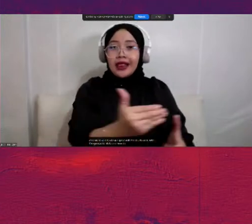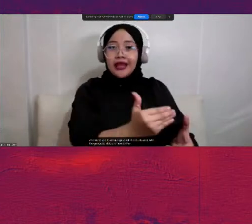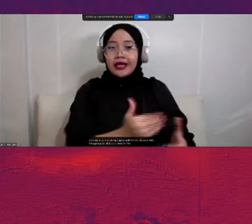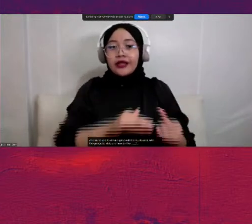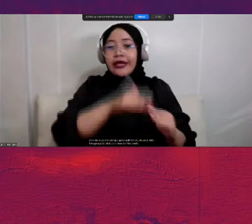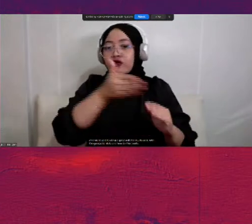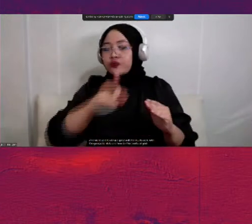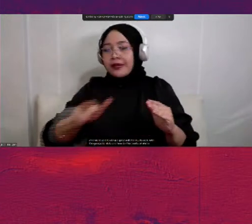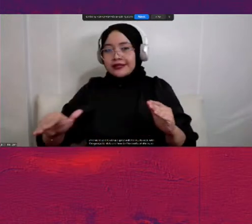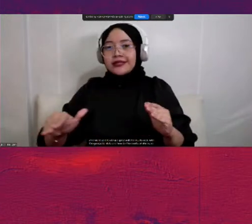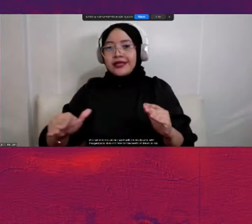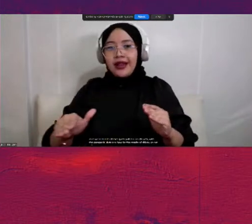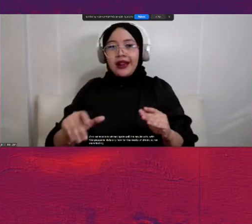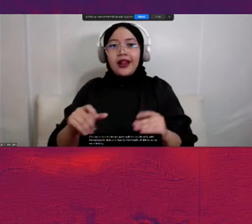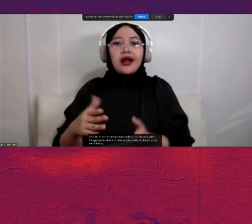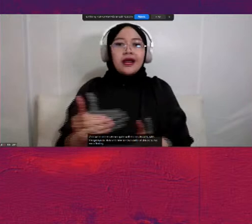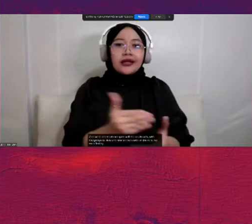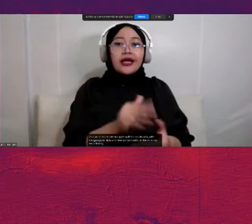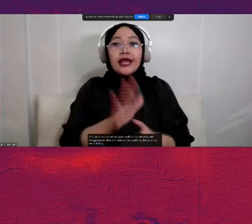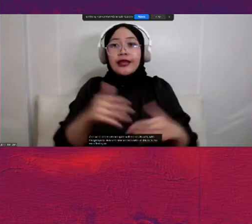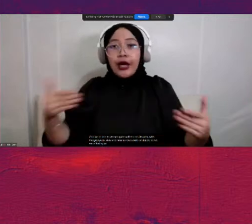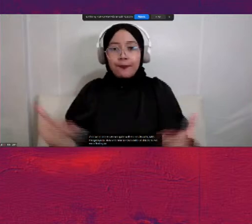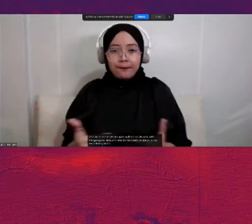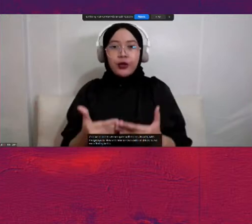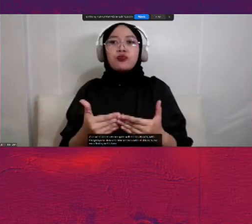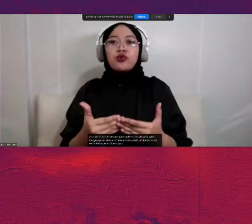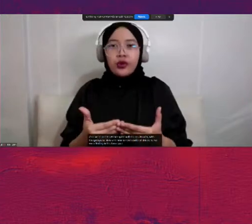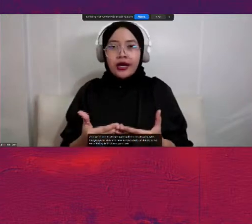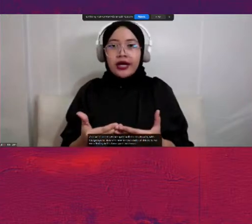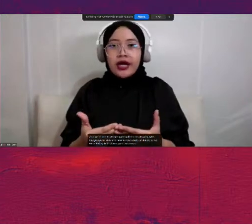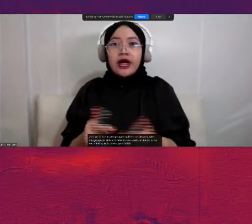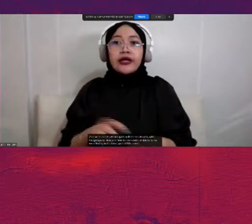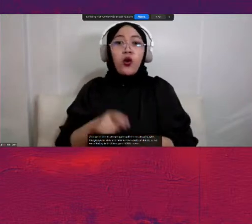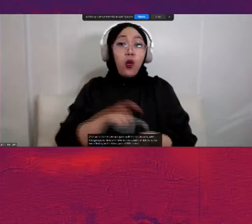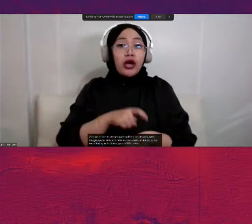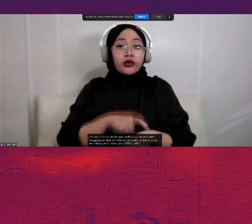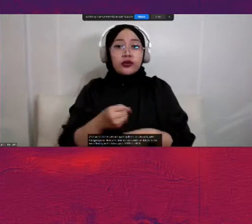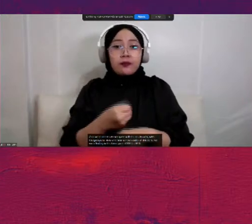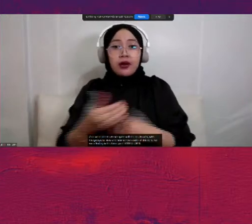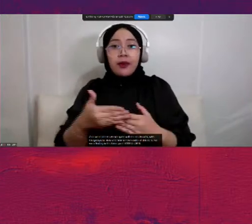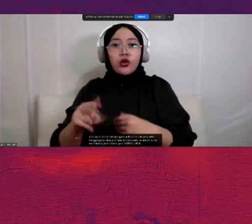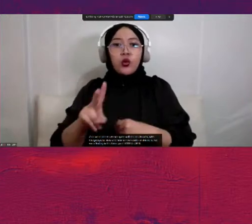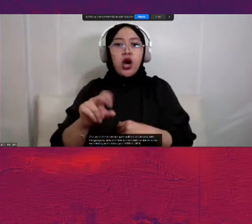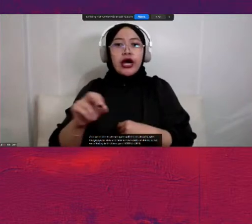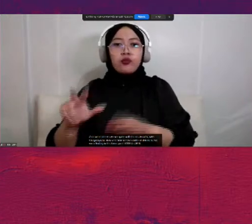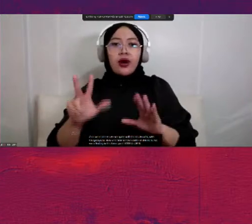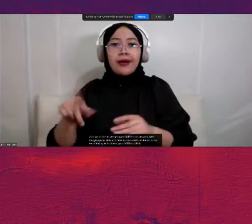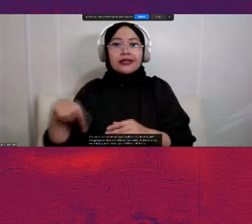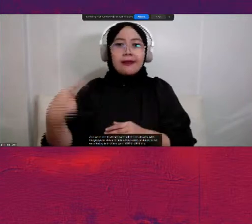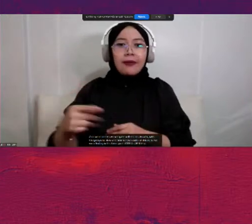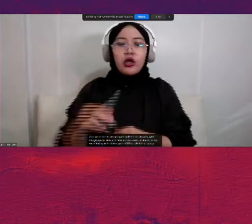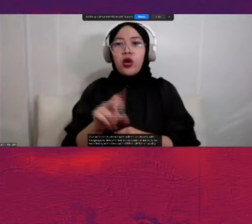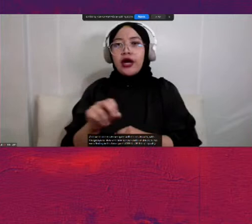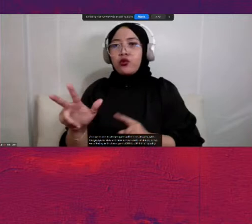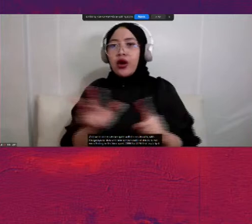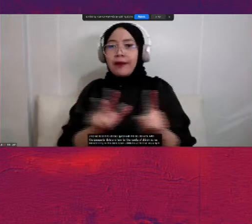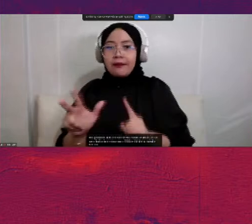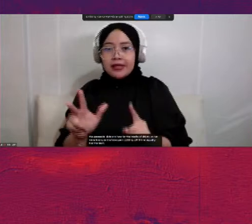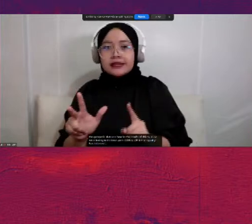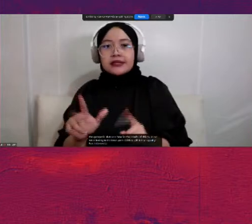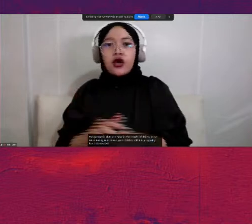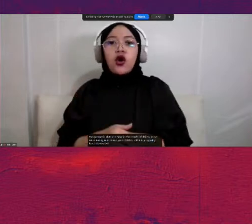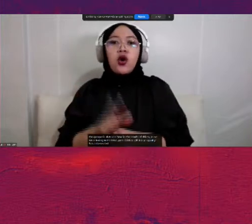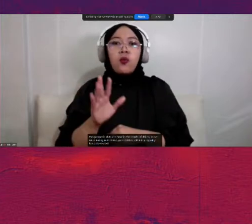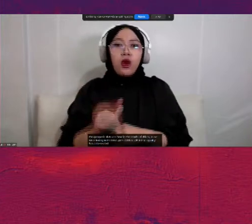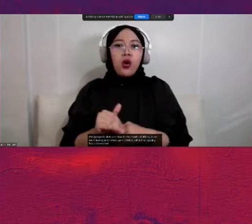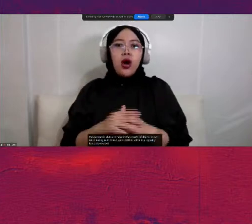the results are driven. So we were finding in the time span 2008 to 2018 that air quality has